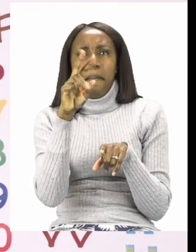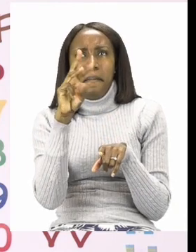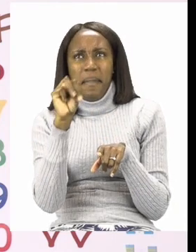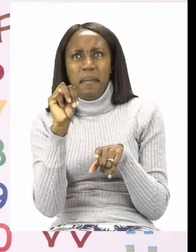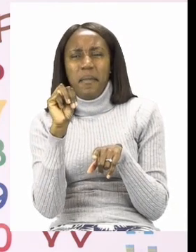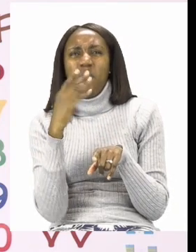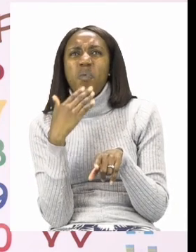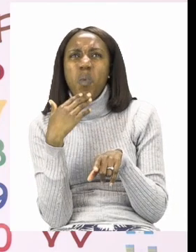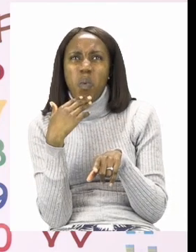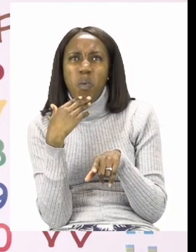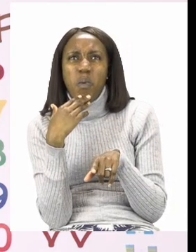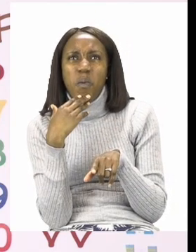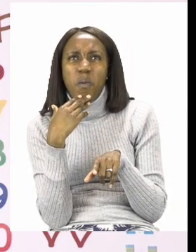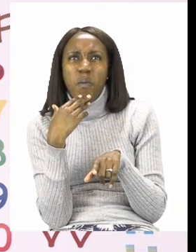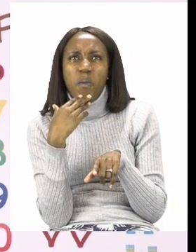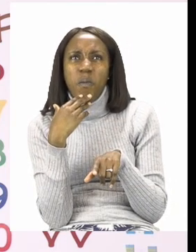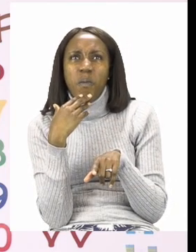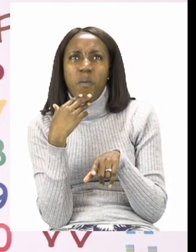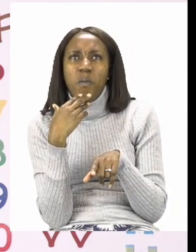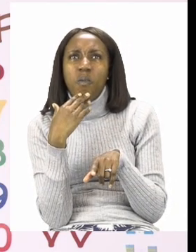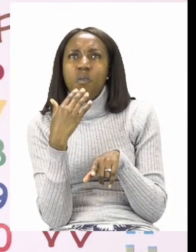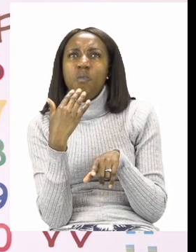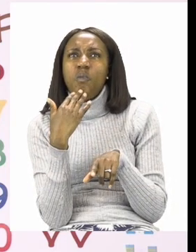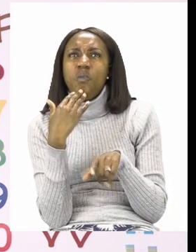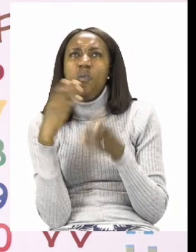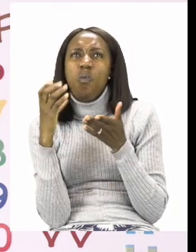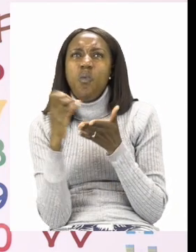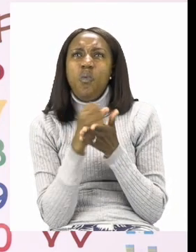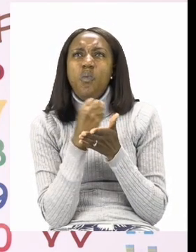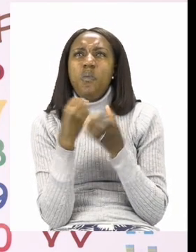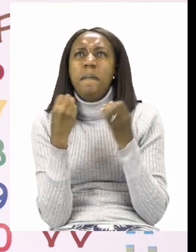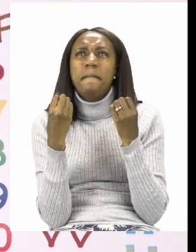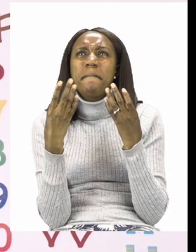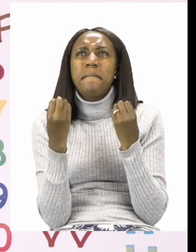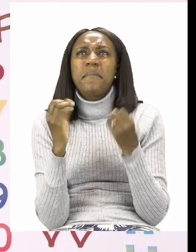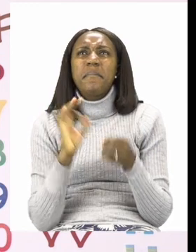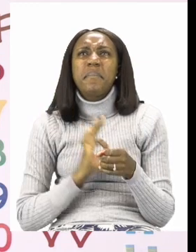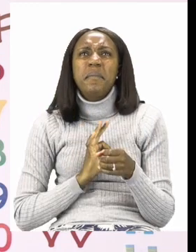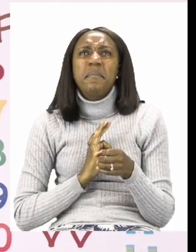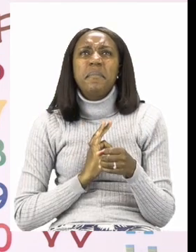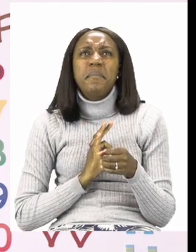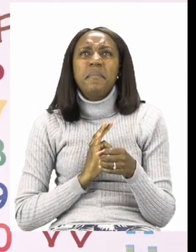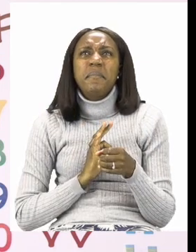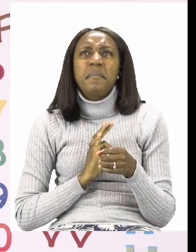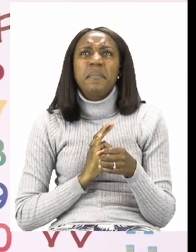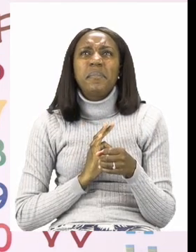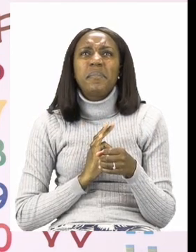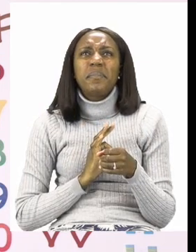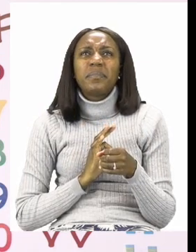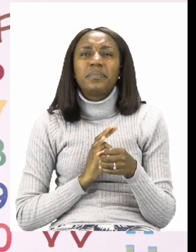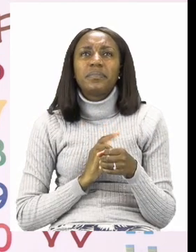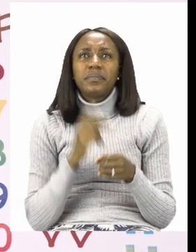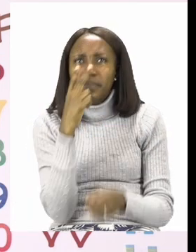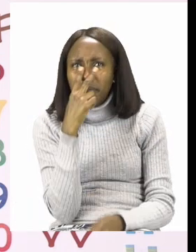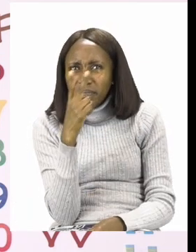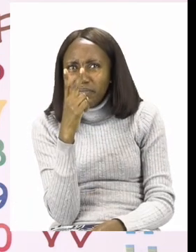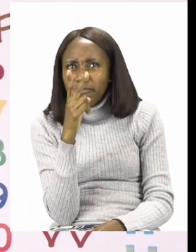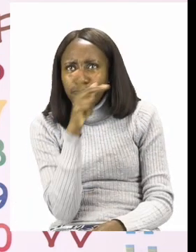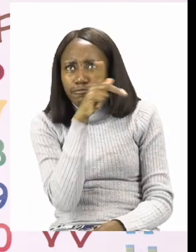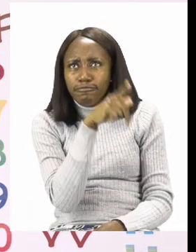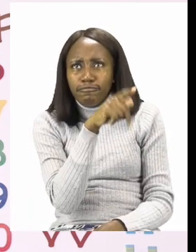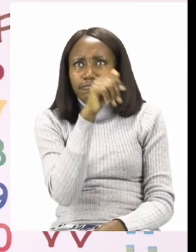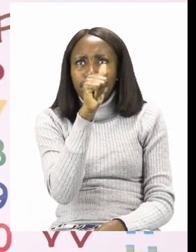see. Who won more medals than Pam? We first look at how many